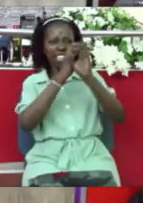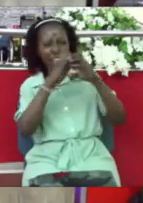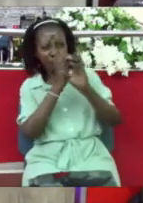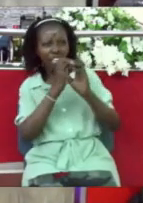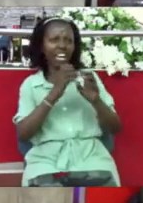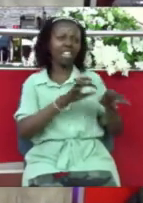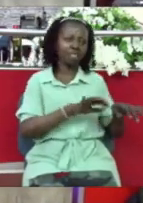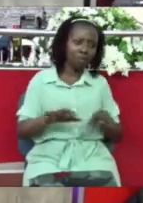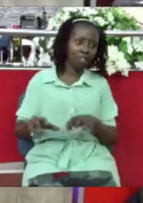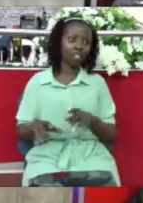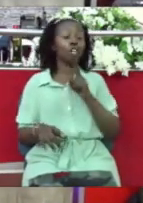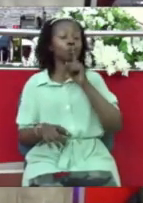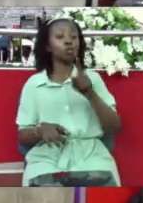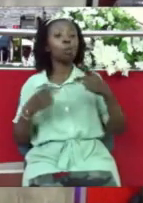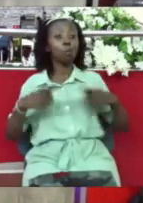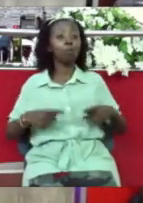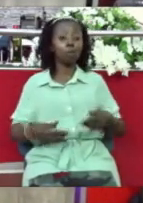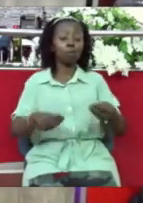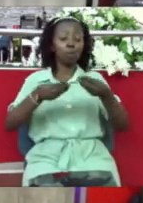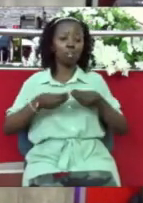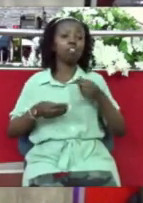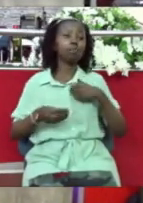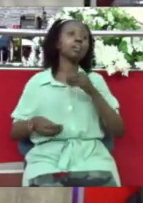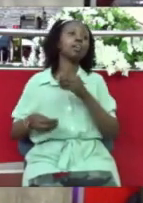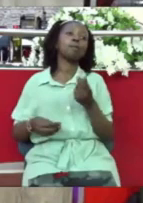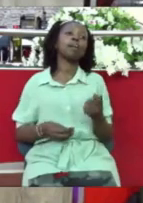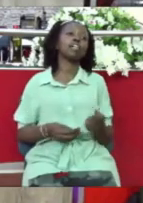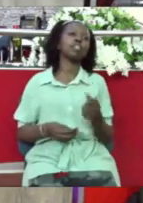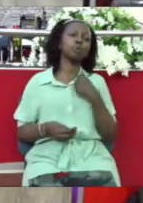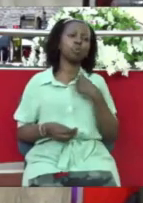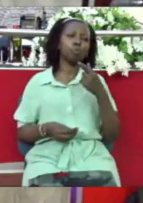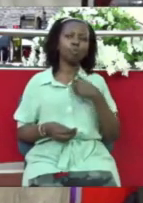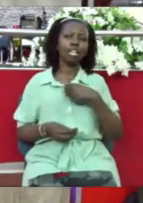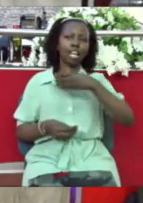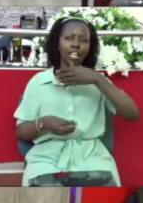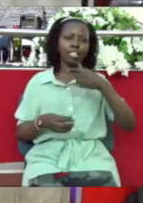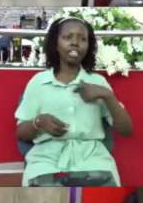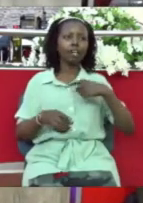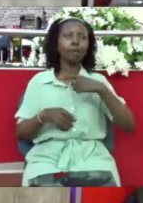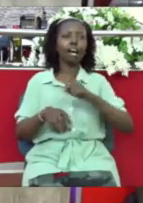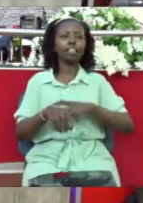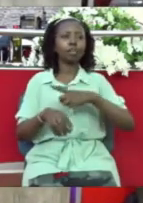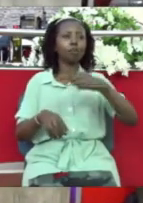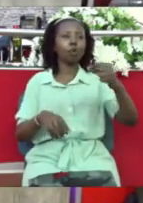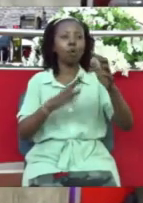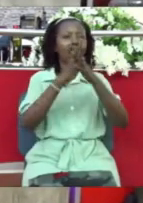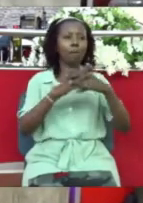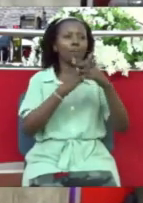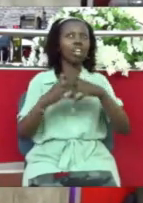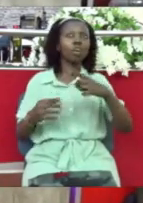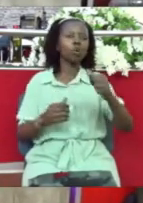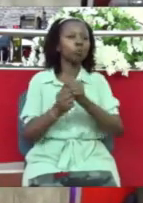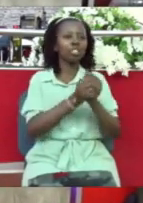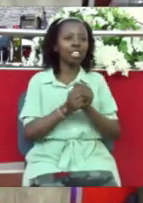They gave me money. Wakanipa pesa. I left here with the dollars. Nikatoka hapa nikiwa na madola. Those were days that if you